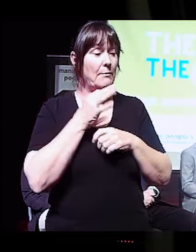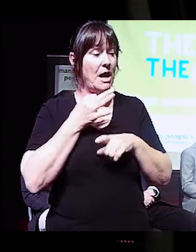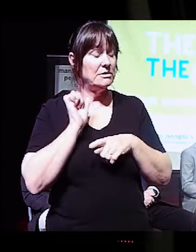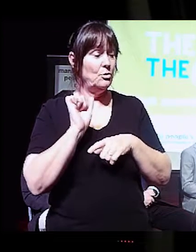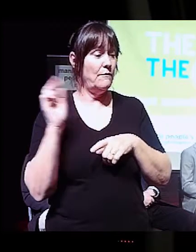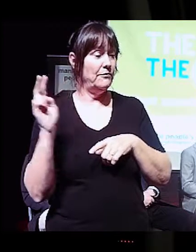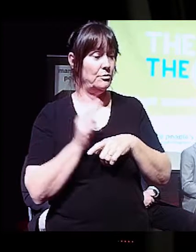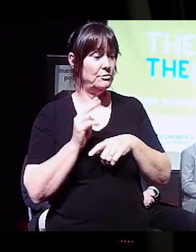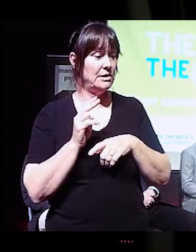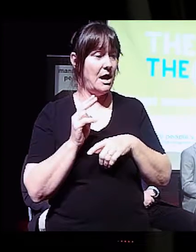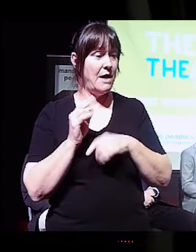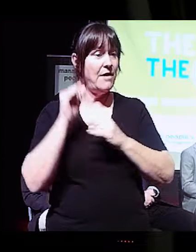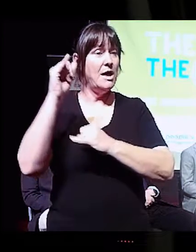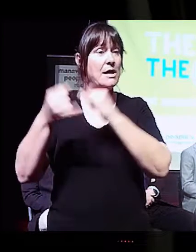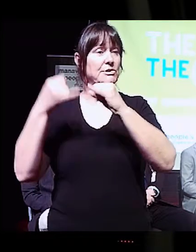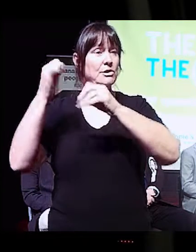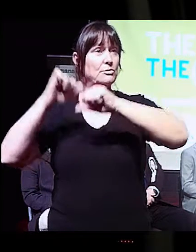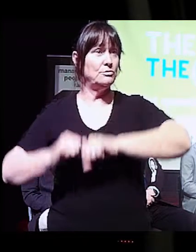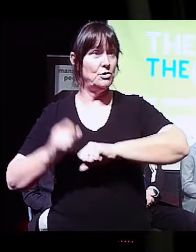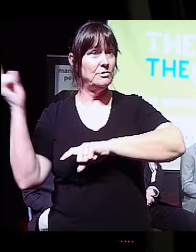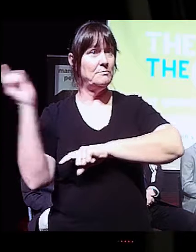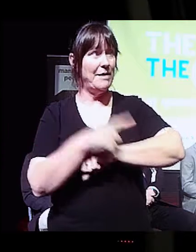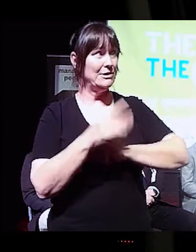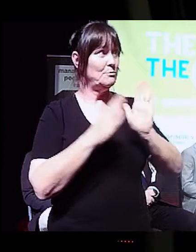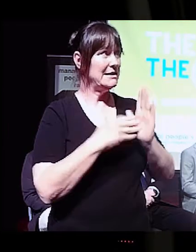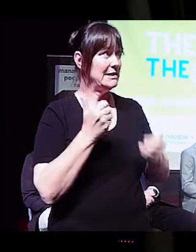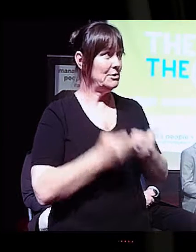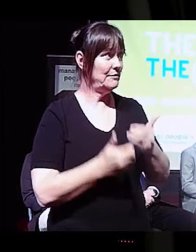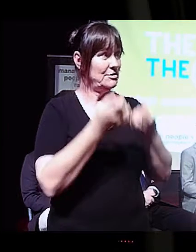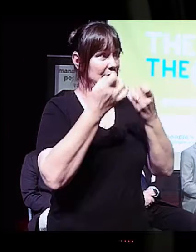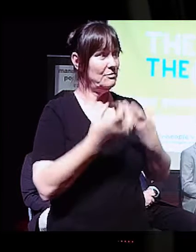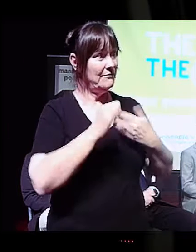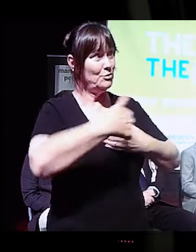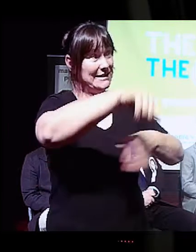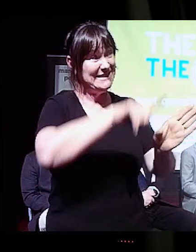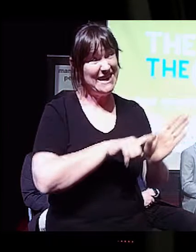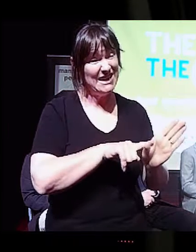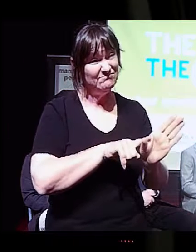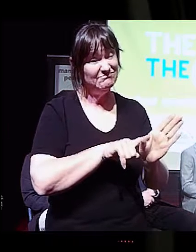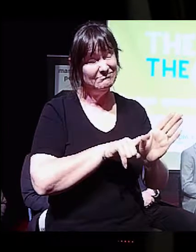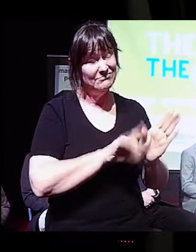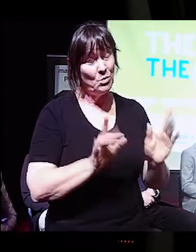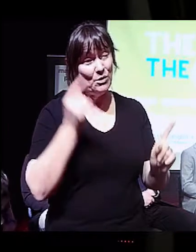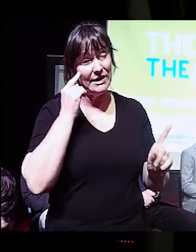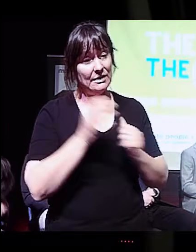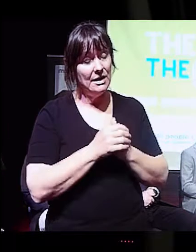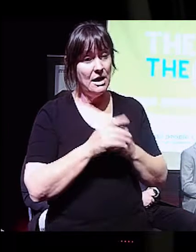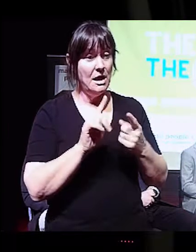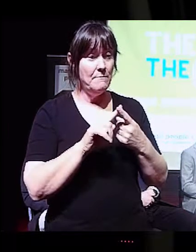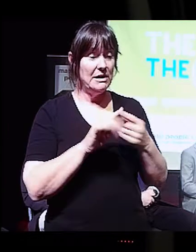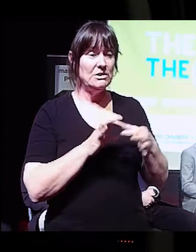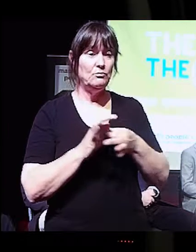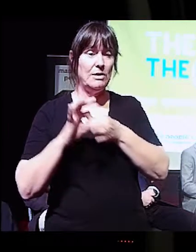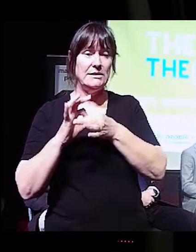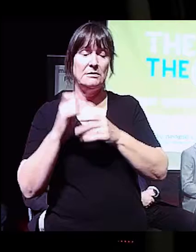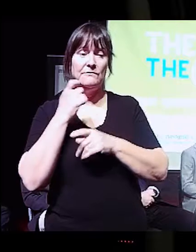getting international students back to Massey in time for semester 1 next year? Whatever your view might be on that. But also related, a few questions